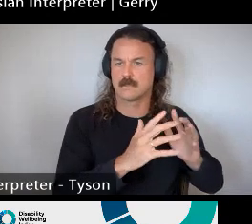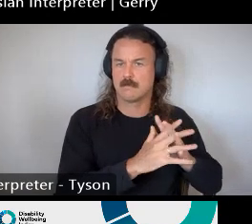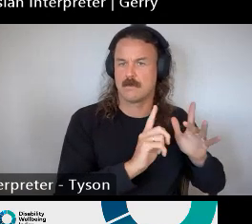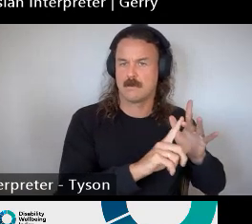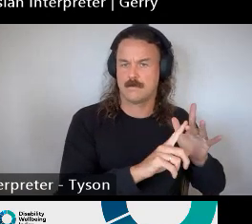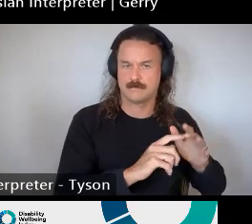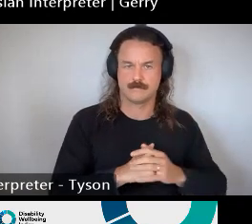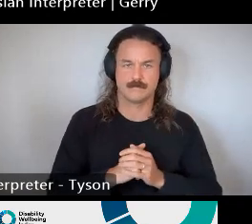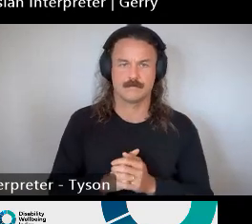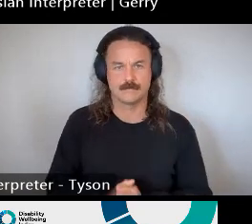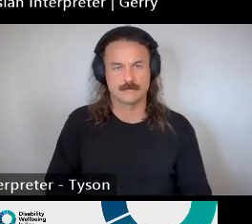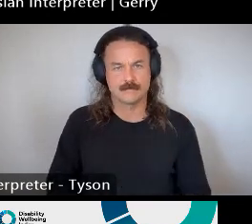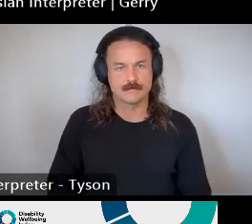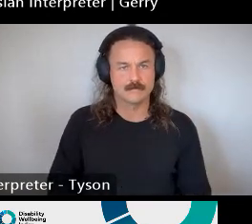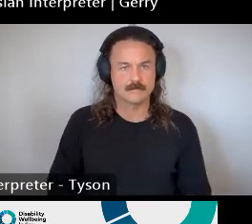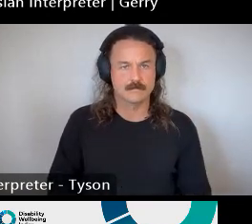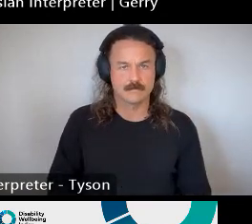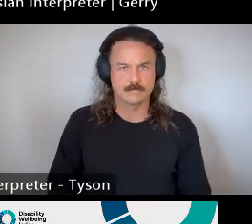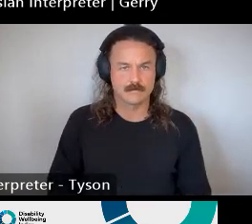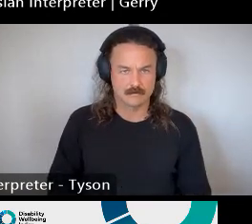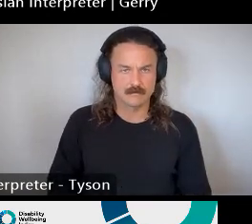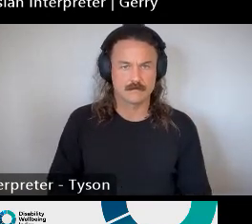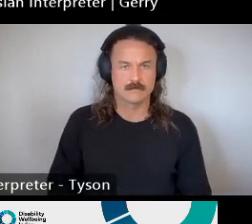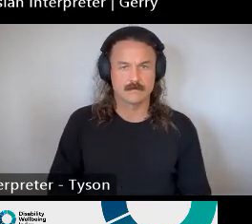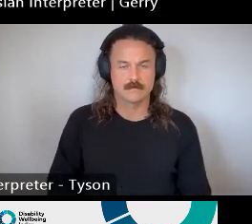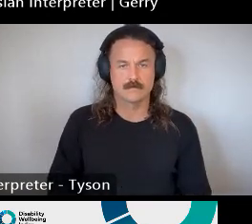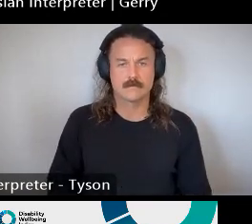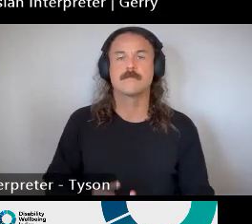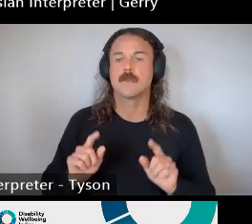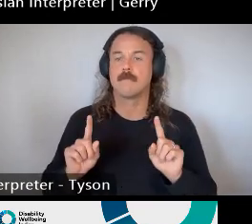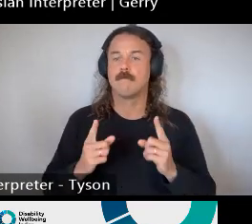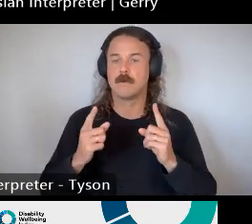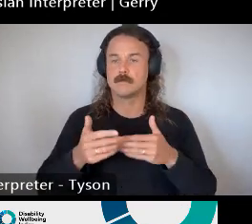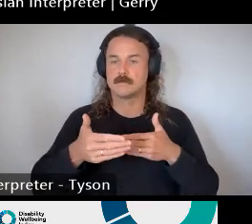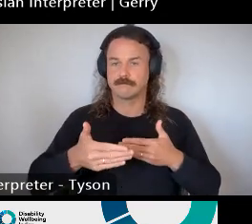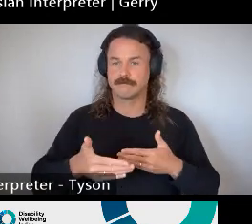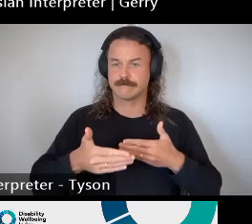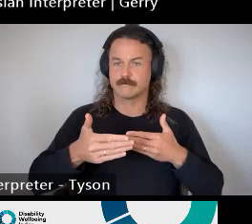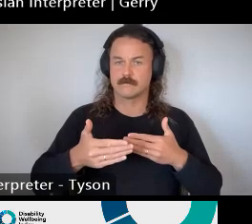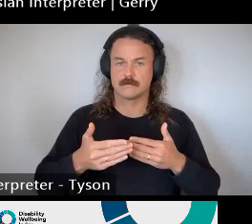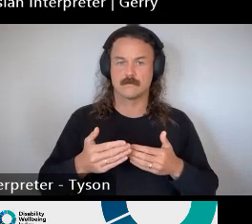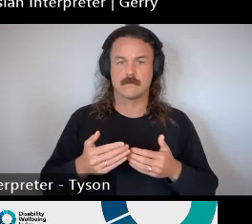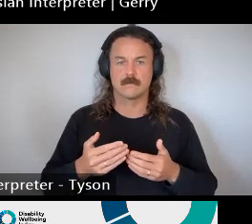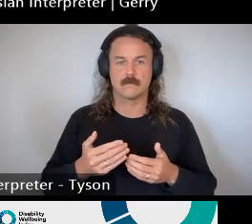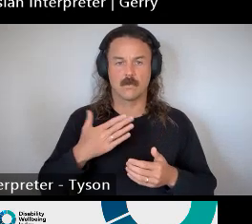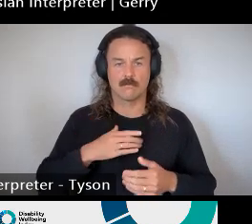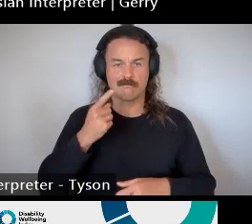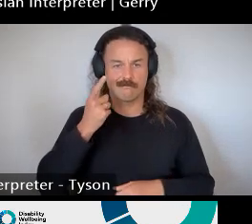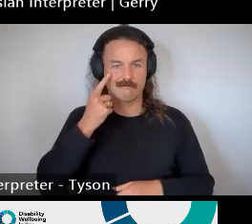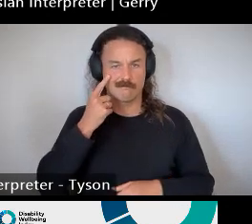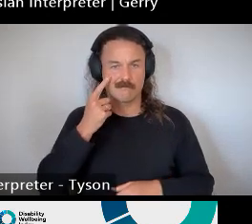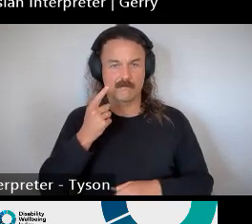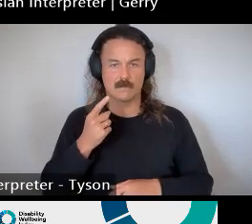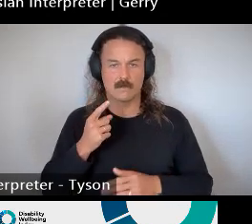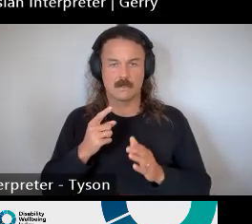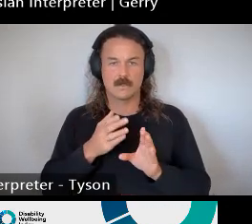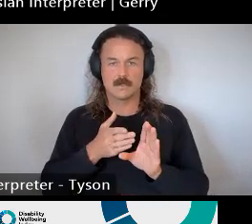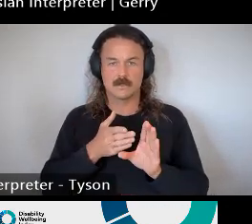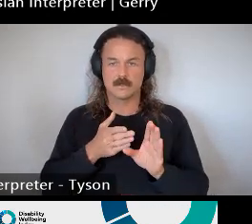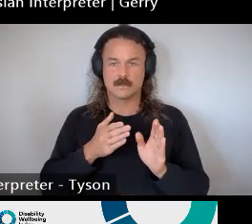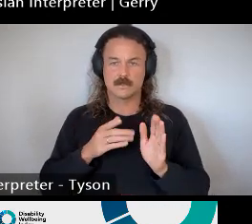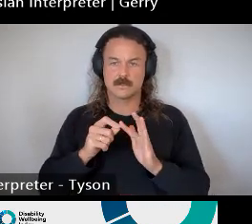graph. It's highlighted in the first phase, we're purely looking at the psychometric properties. So